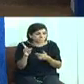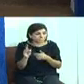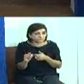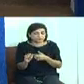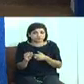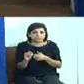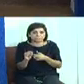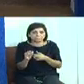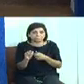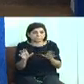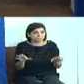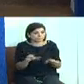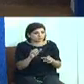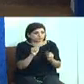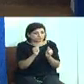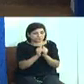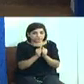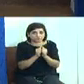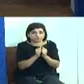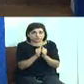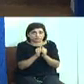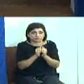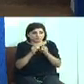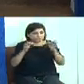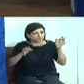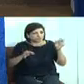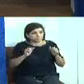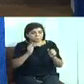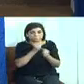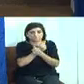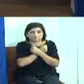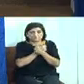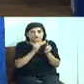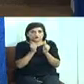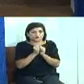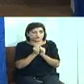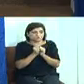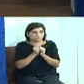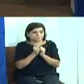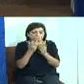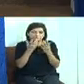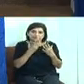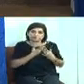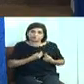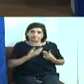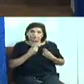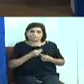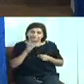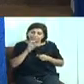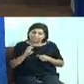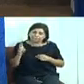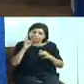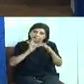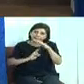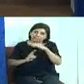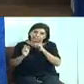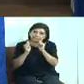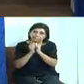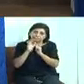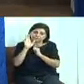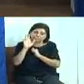act with justice, love with tenderness, and journey humbly with your